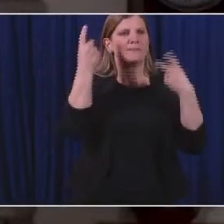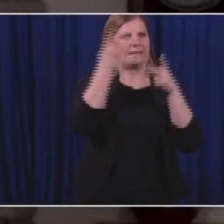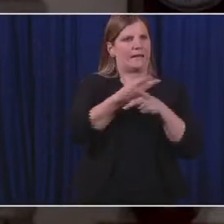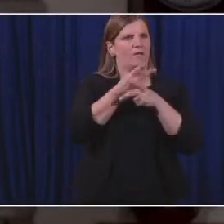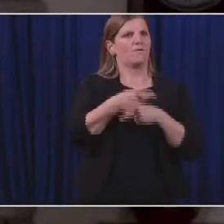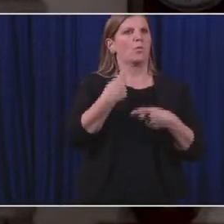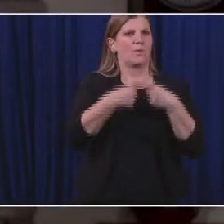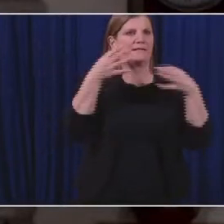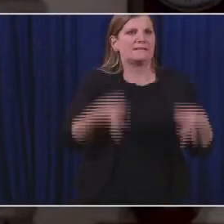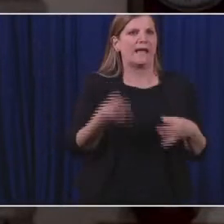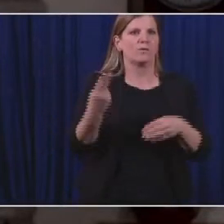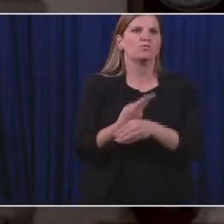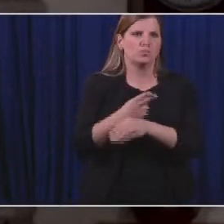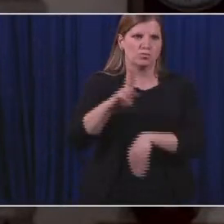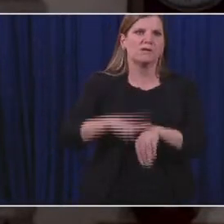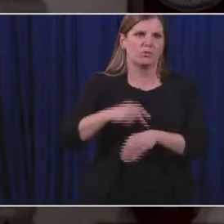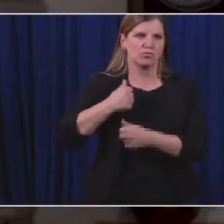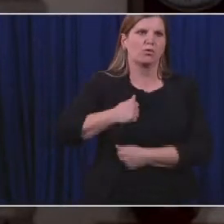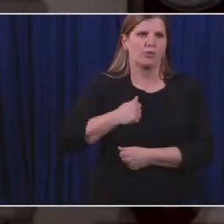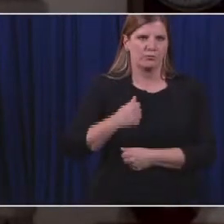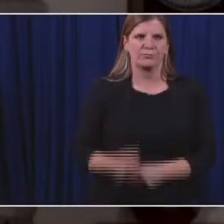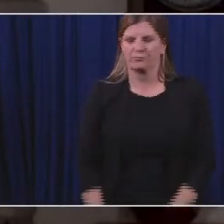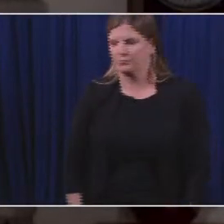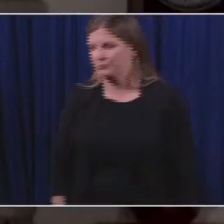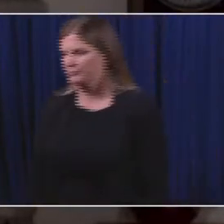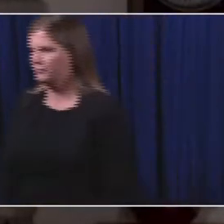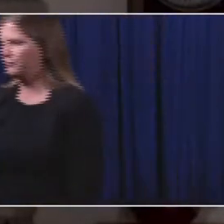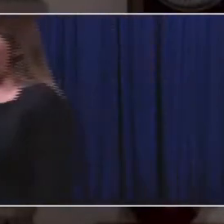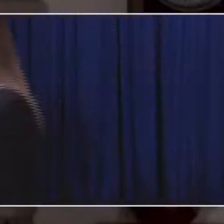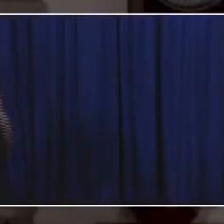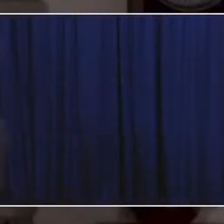Next question is from Justin Dennis at mahoningmatters.com.